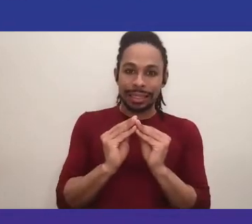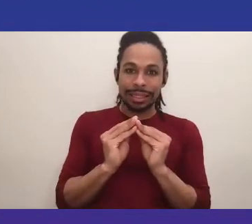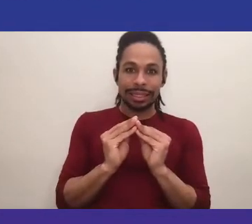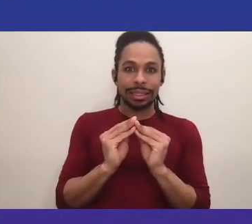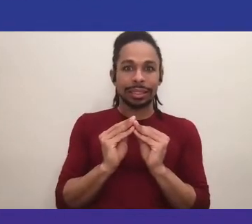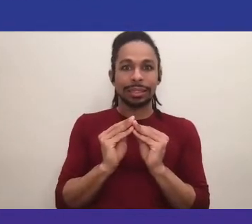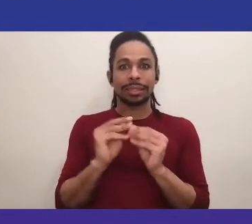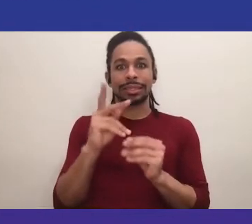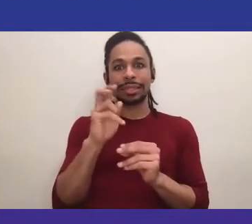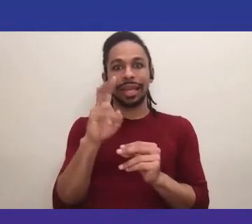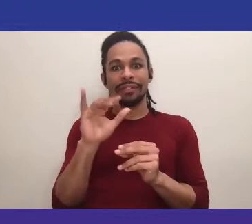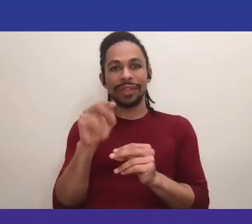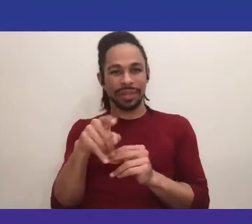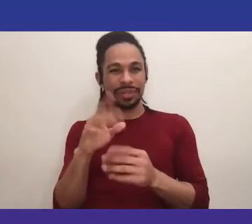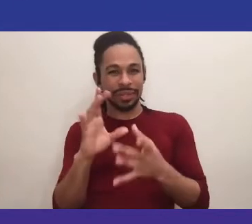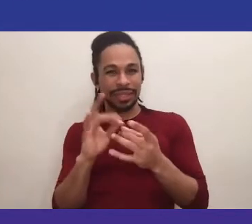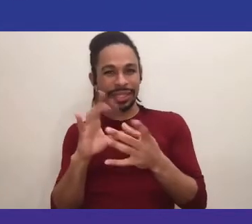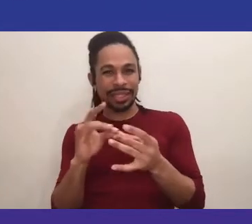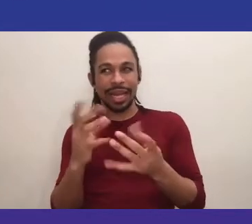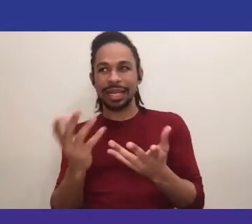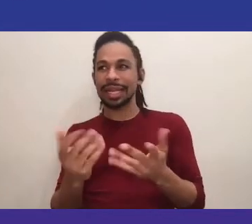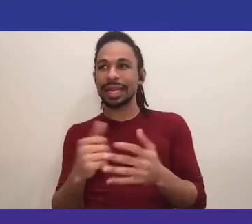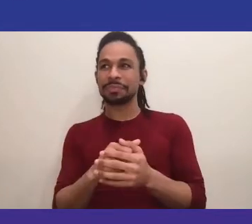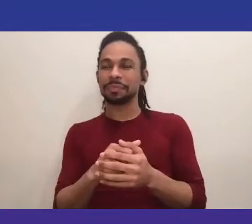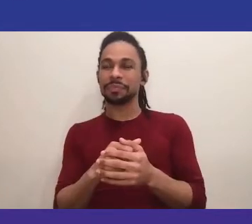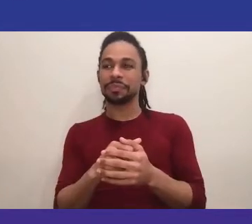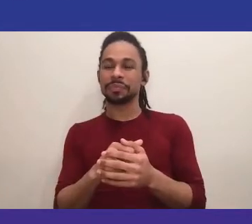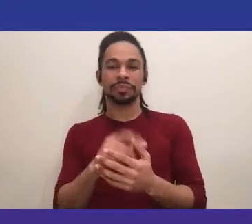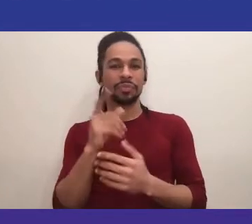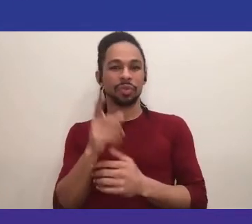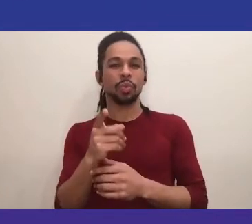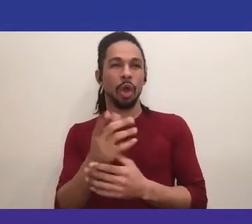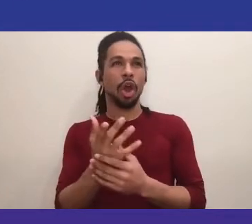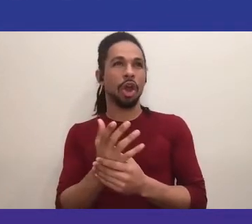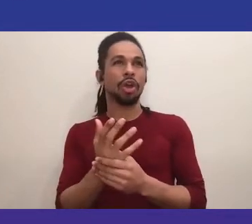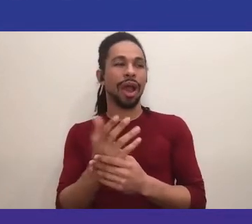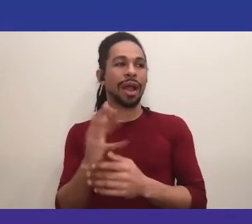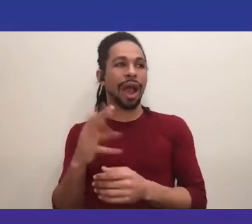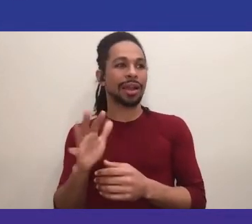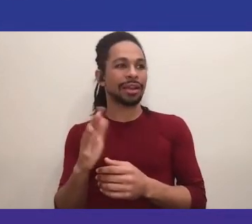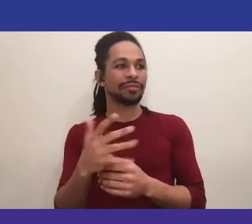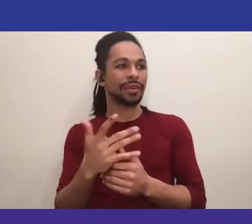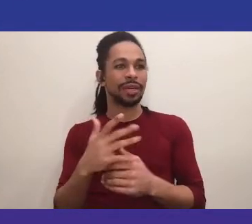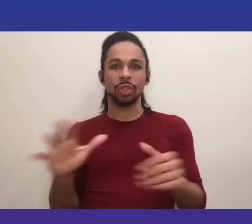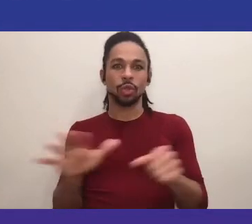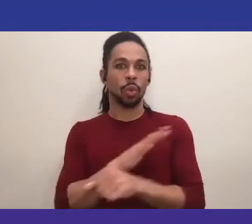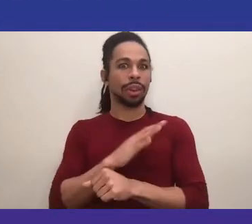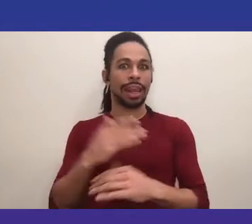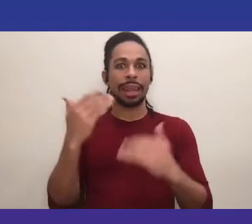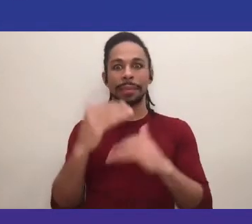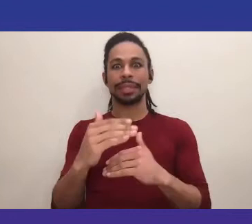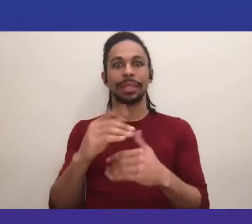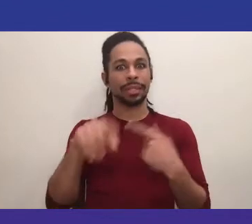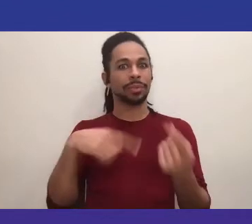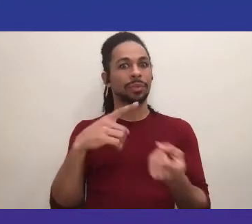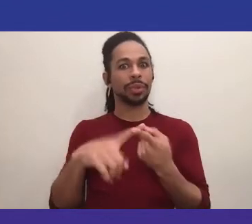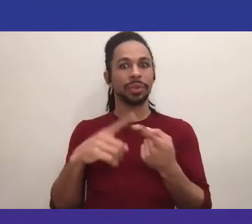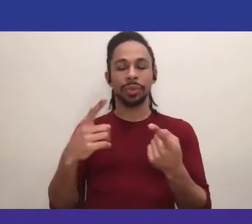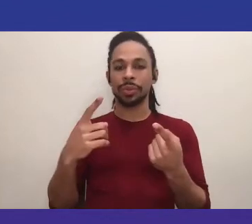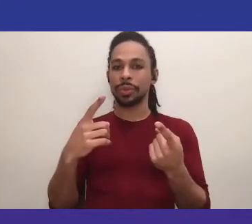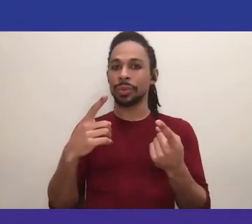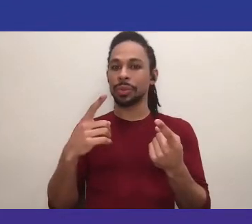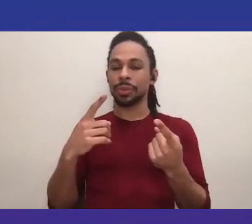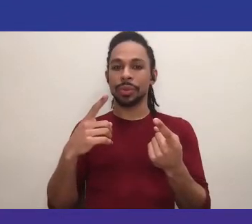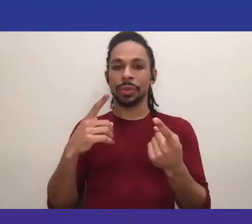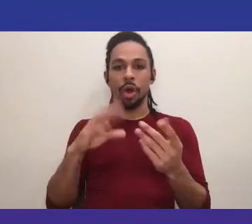Kevin, it's you are kind of like totally limited when you come with a list of things